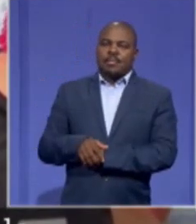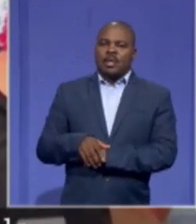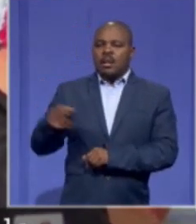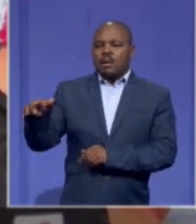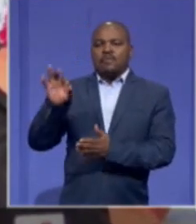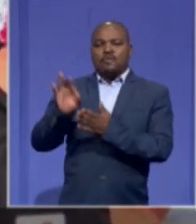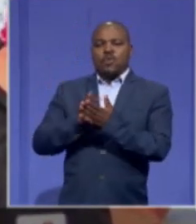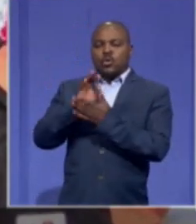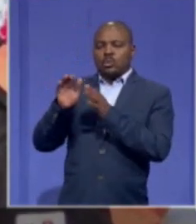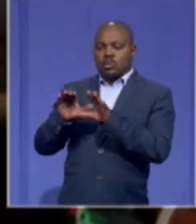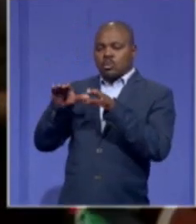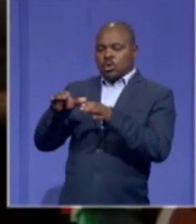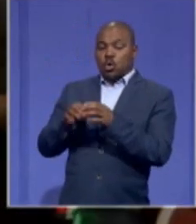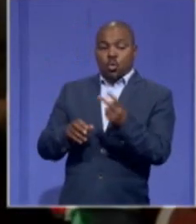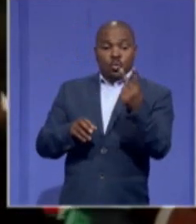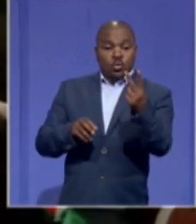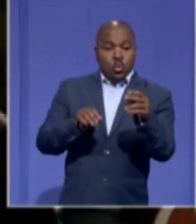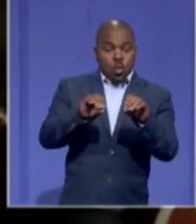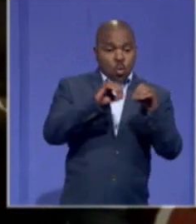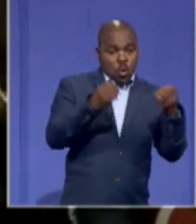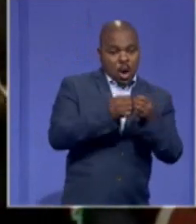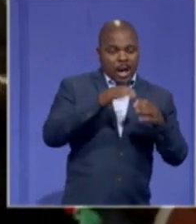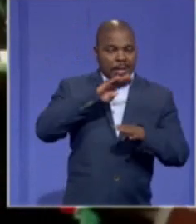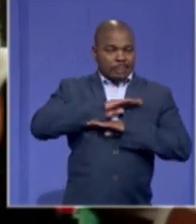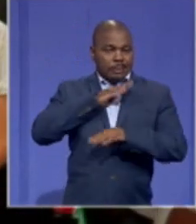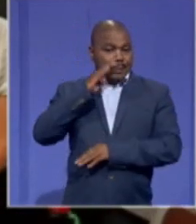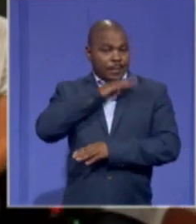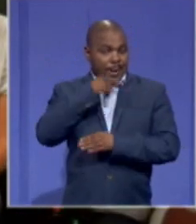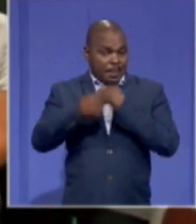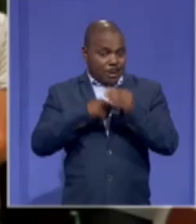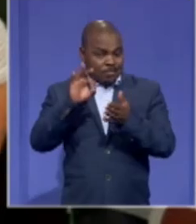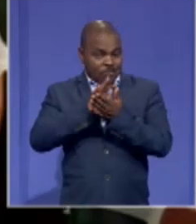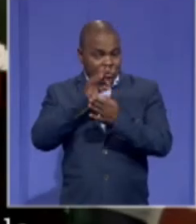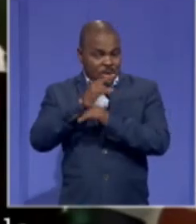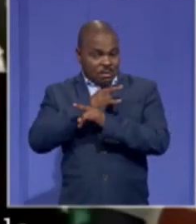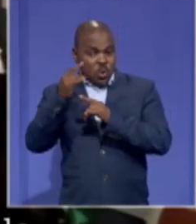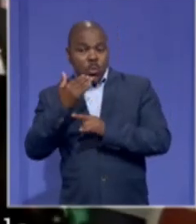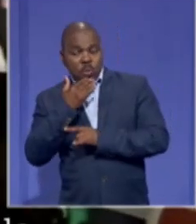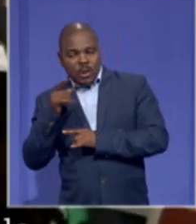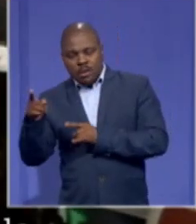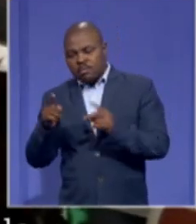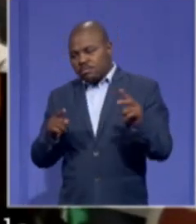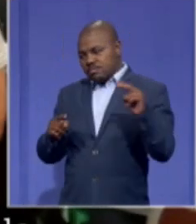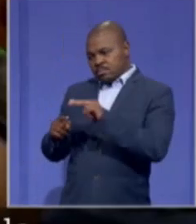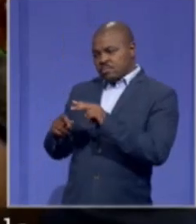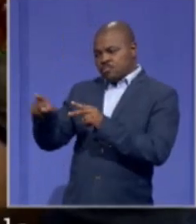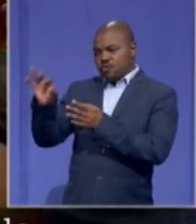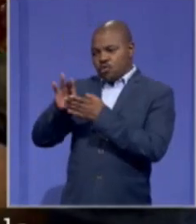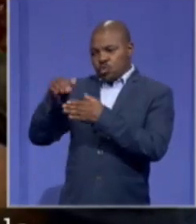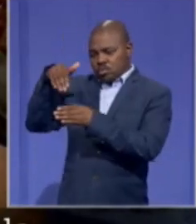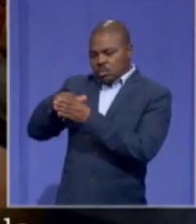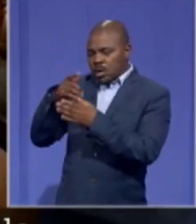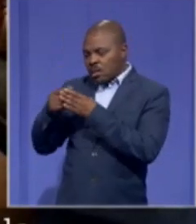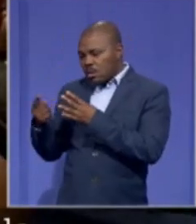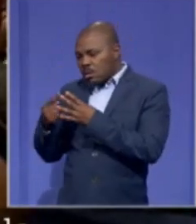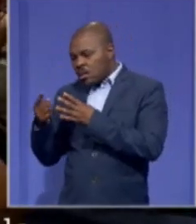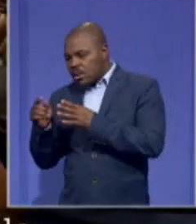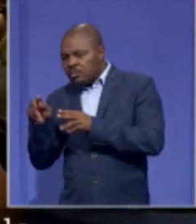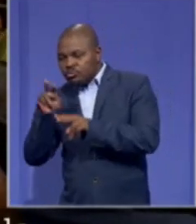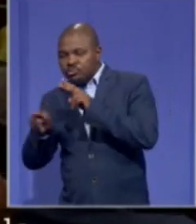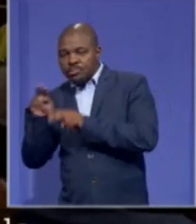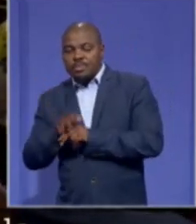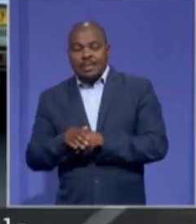dikgetho le file mekga e mmedi e sa khotsofalang ka sephetho sa dikgetho ho fihlela hosane ho lekola dipampiri tsa ho kgetha. Mekga ena e